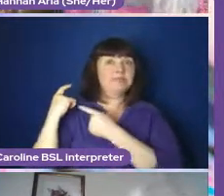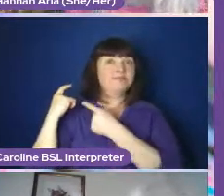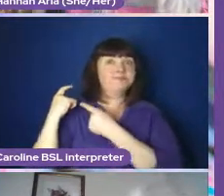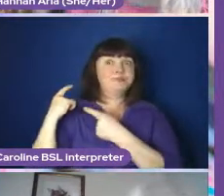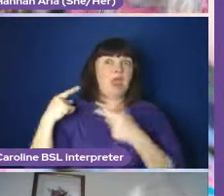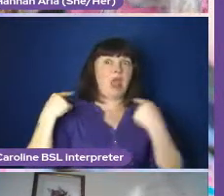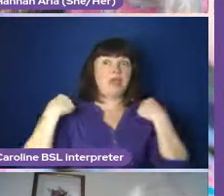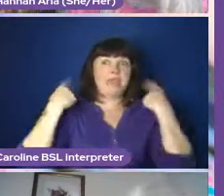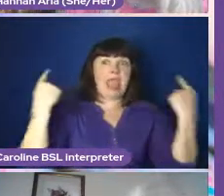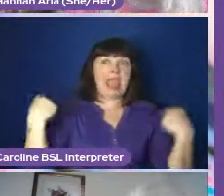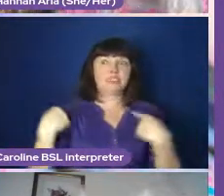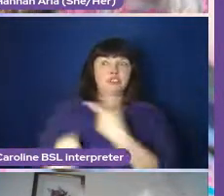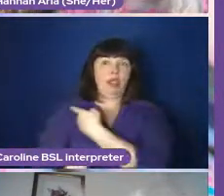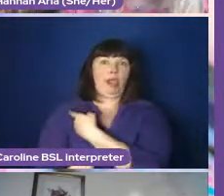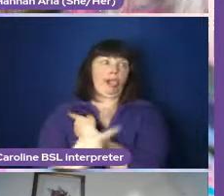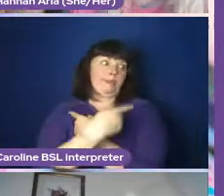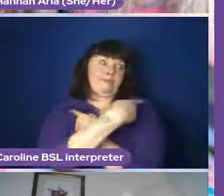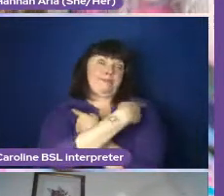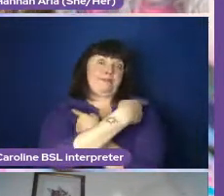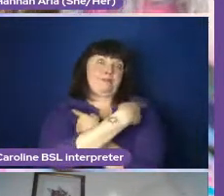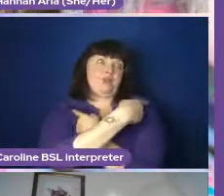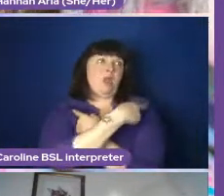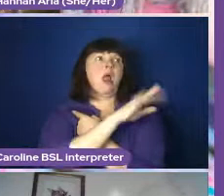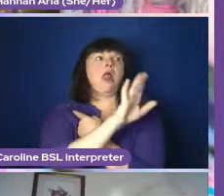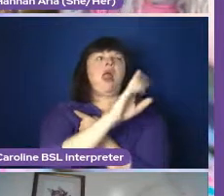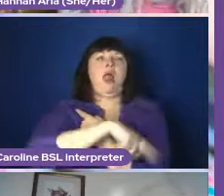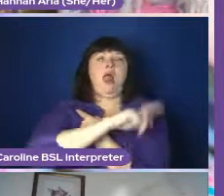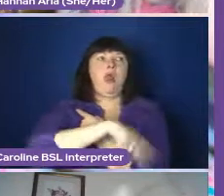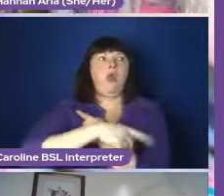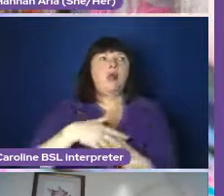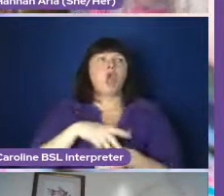angel and the one that's saying, drink full fat coke, Hannah, look.